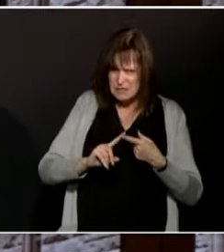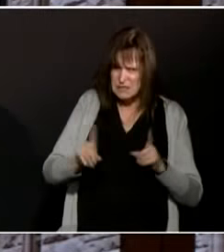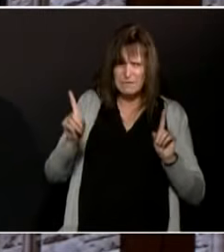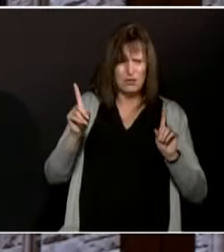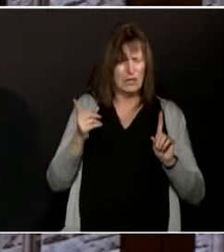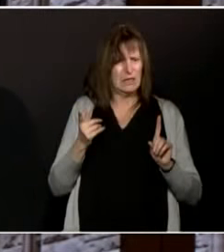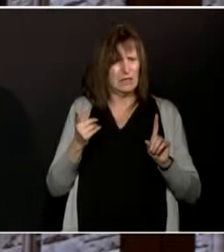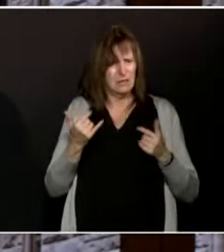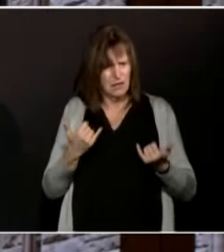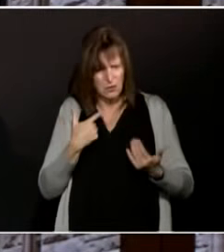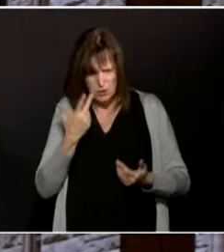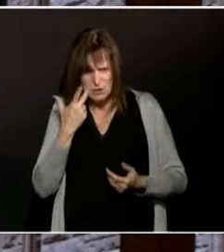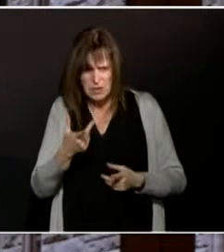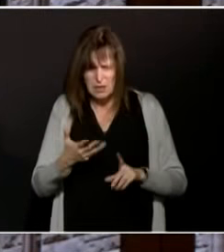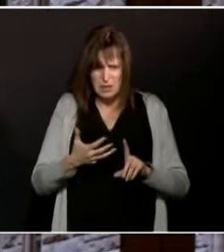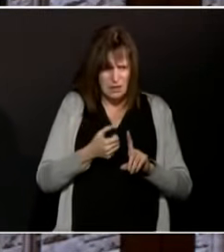So